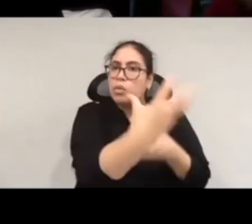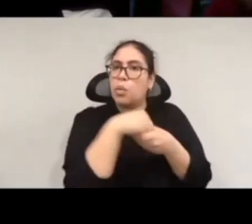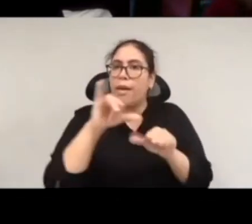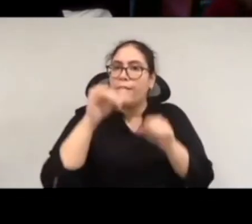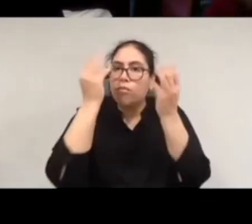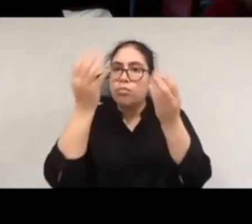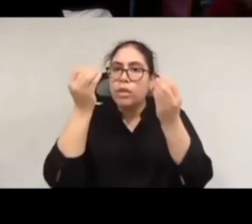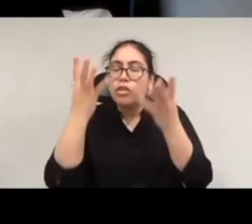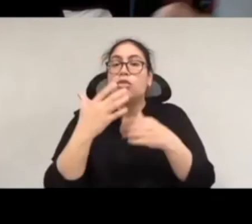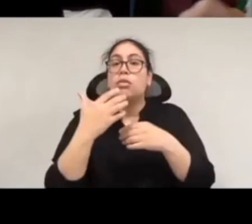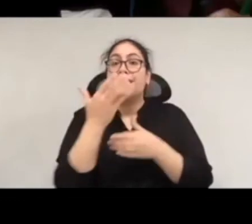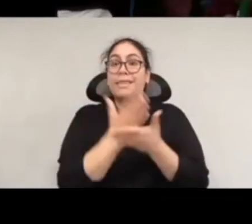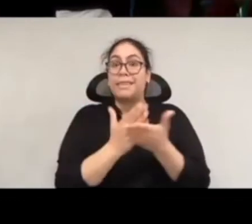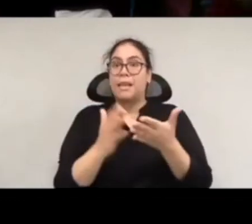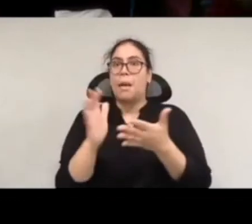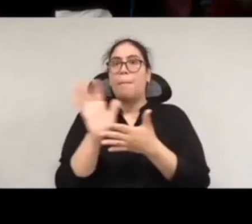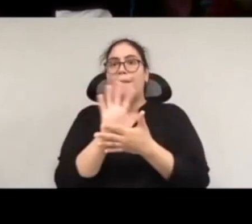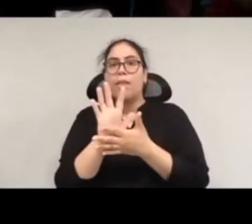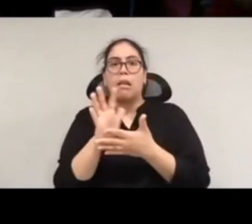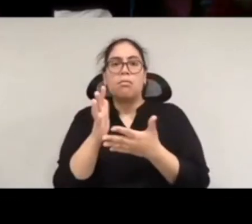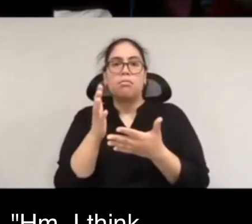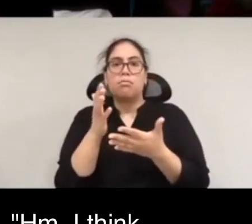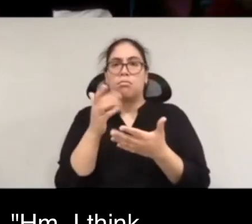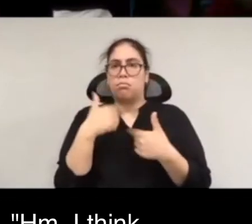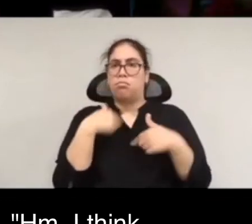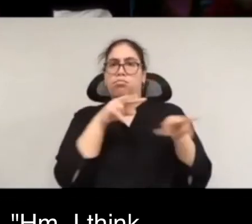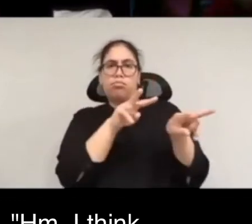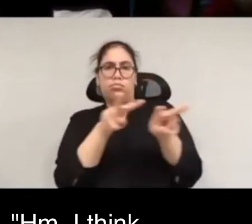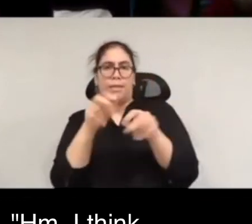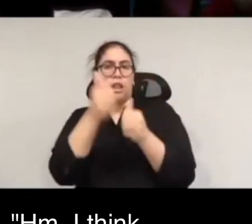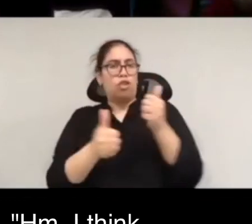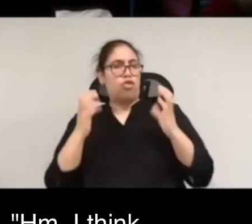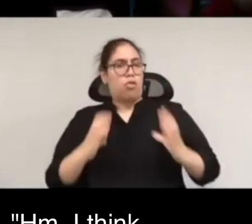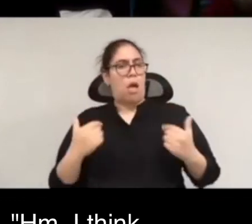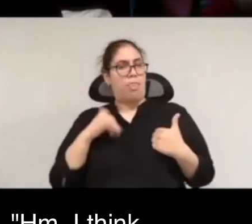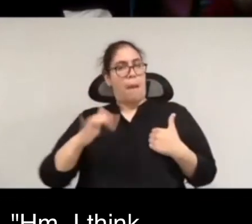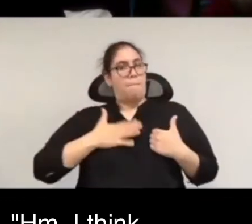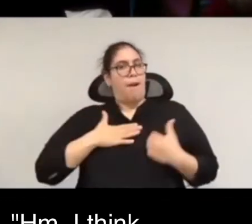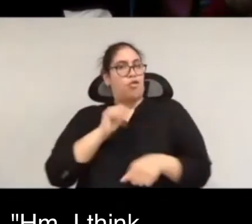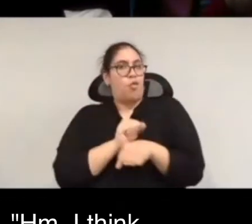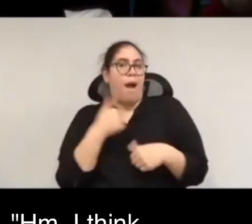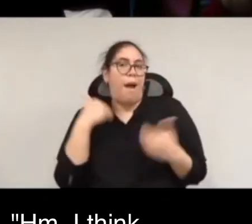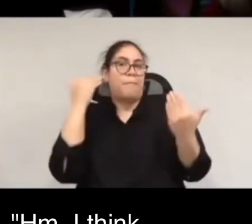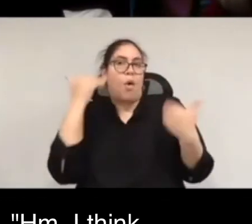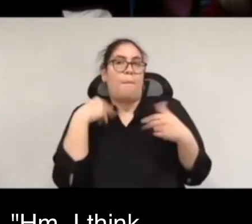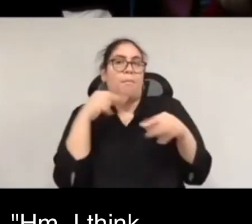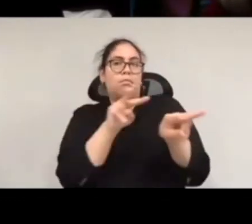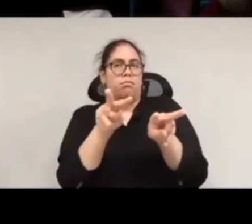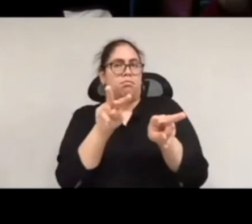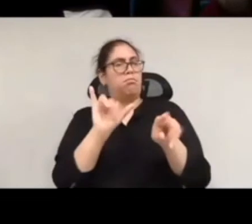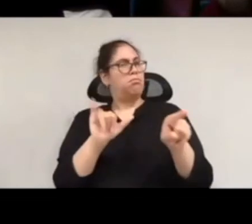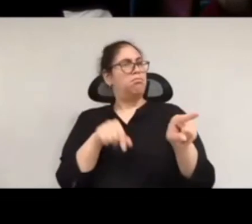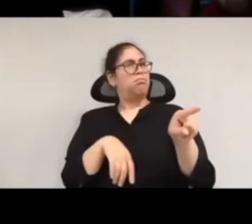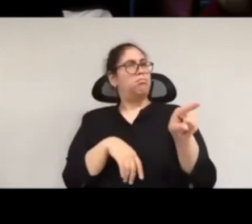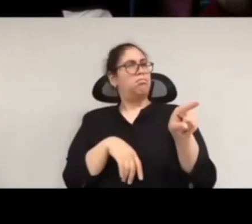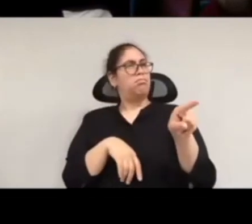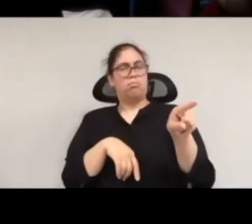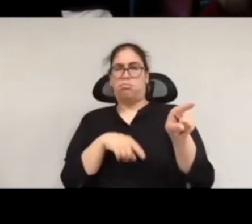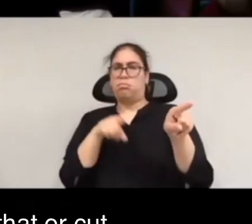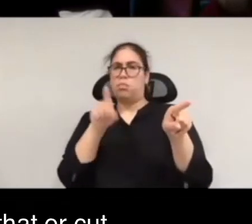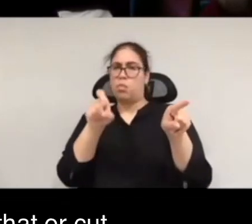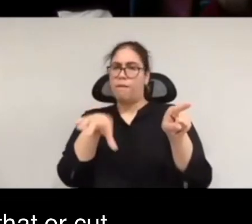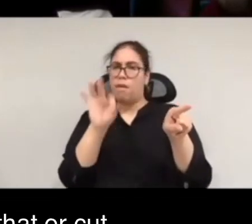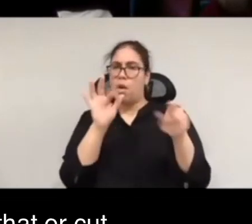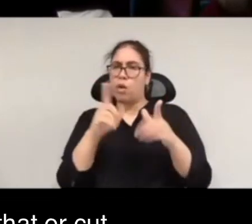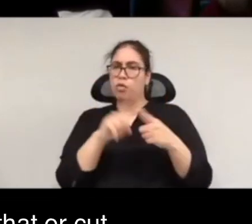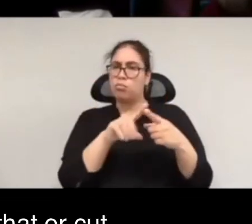I'm involved in, every client. This is what I do. And I'm thinking, I think we need to describe that. We need to find a way